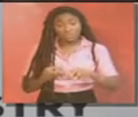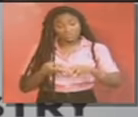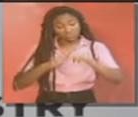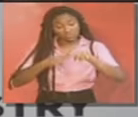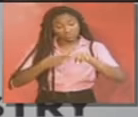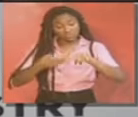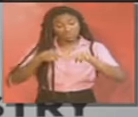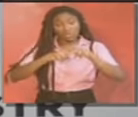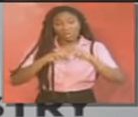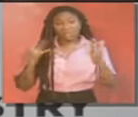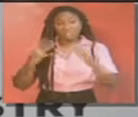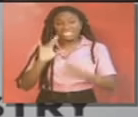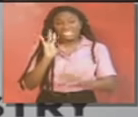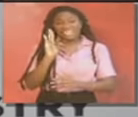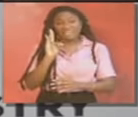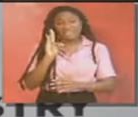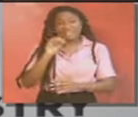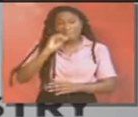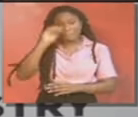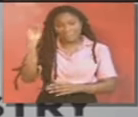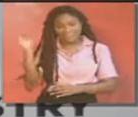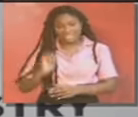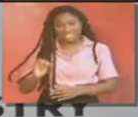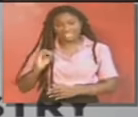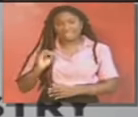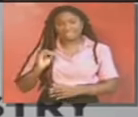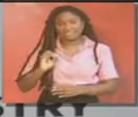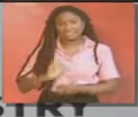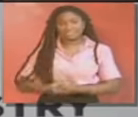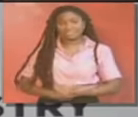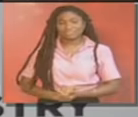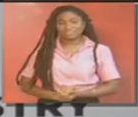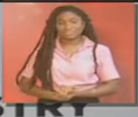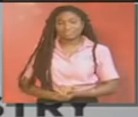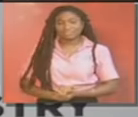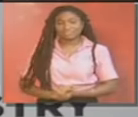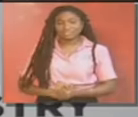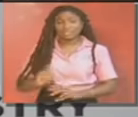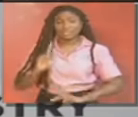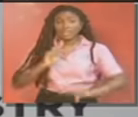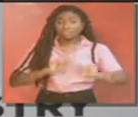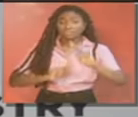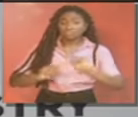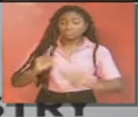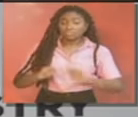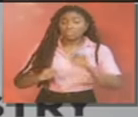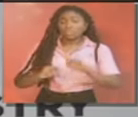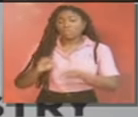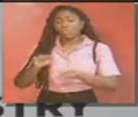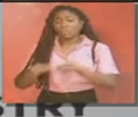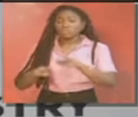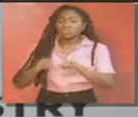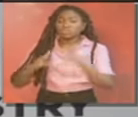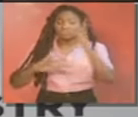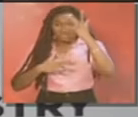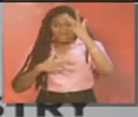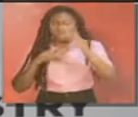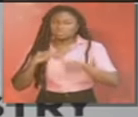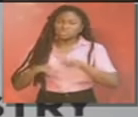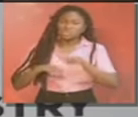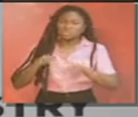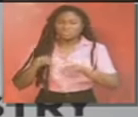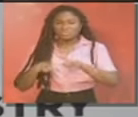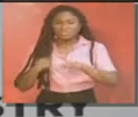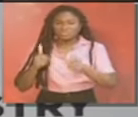has increased to 7%. The percentage of ambulatory beds that are occupied in the parallel healthcare system has